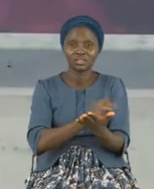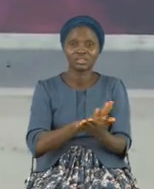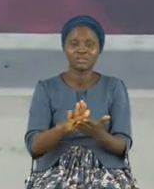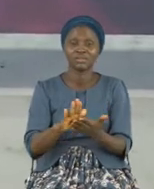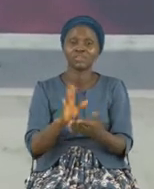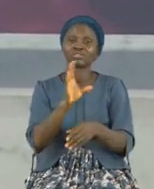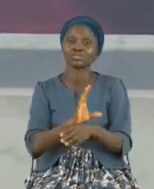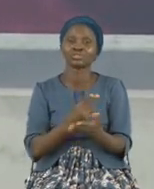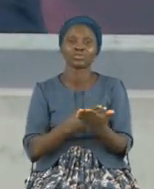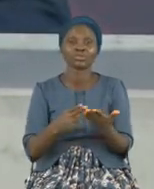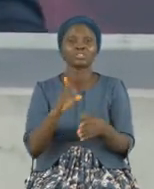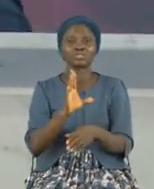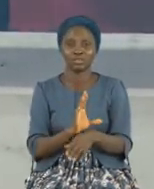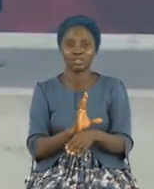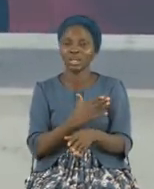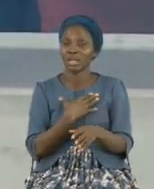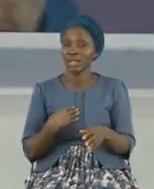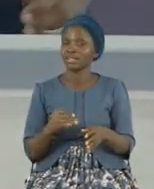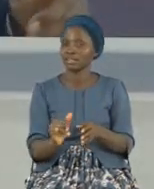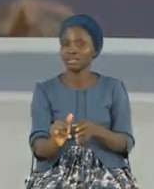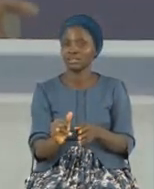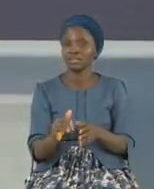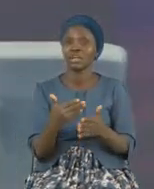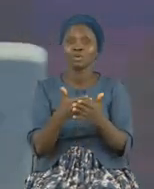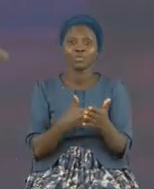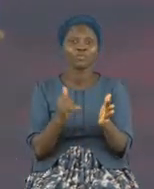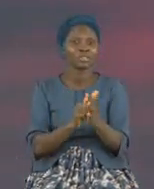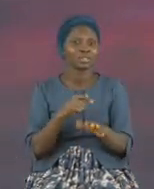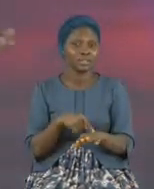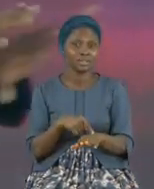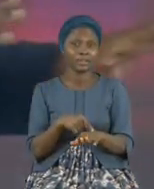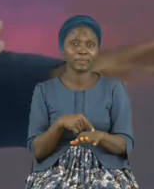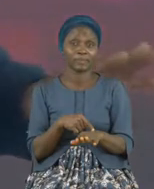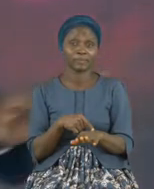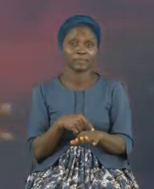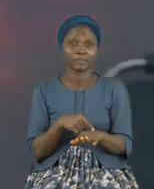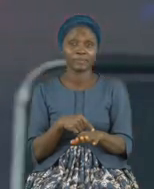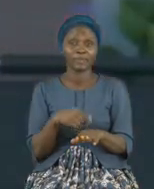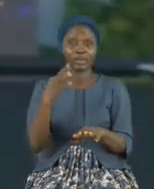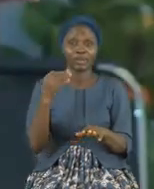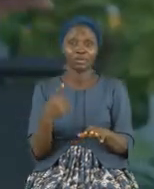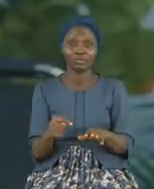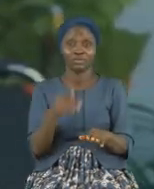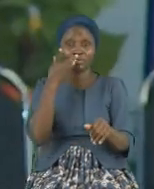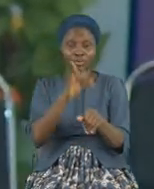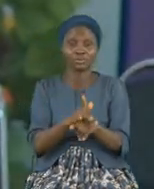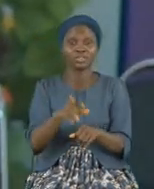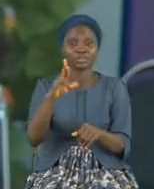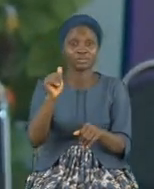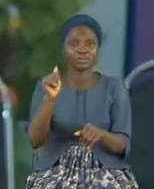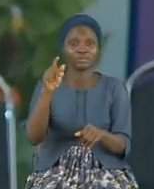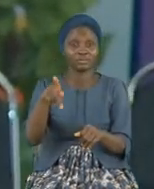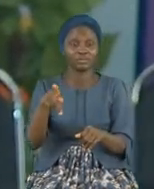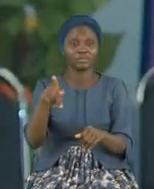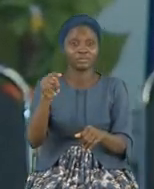church. And yet, before that time of the promised rapture, that man